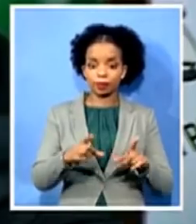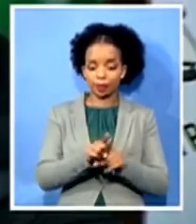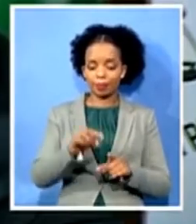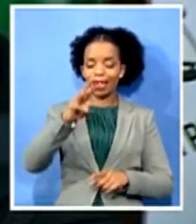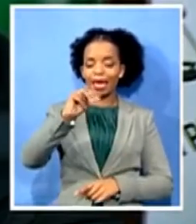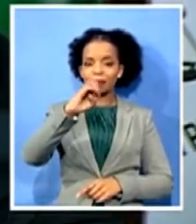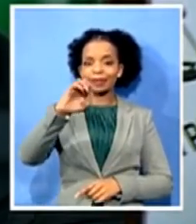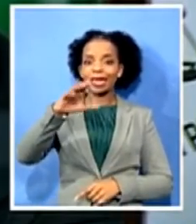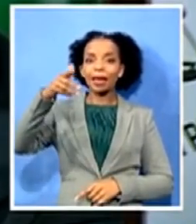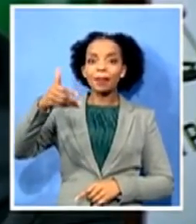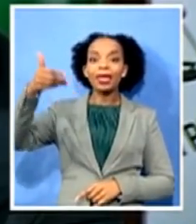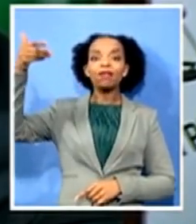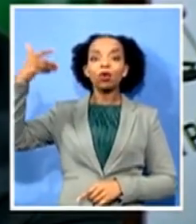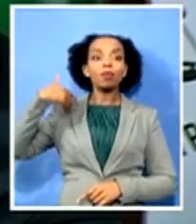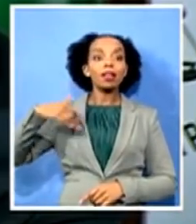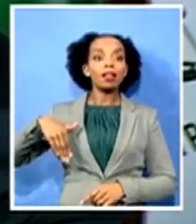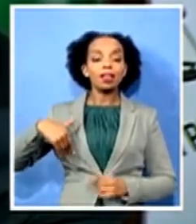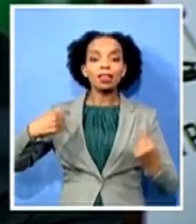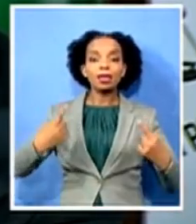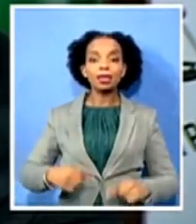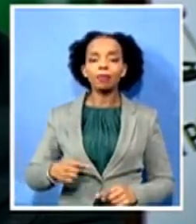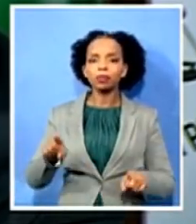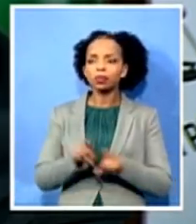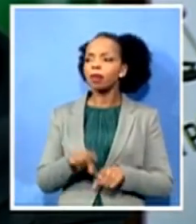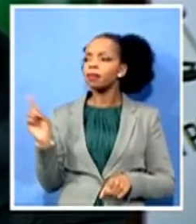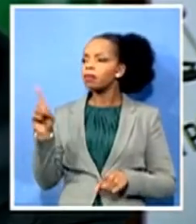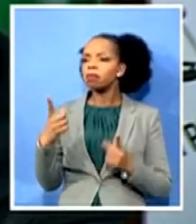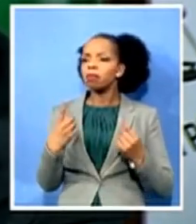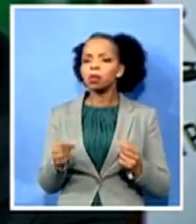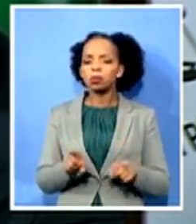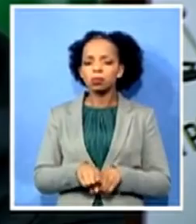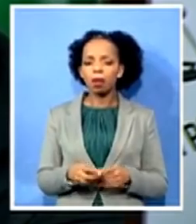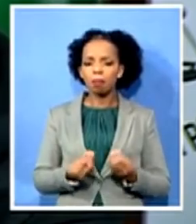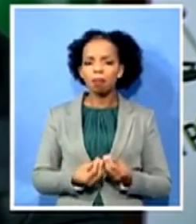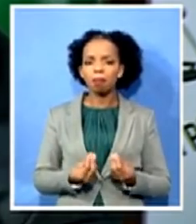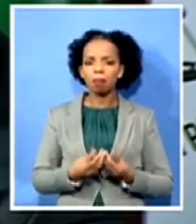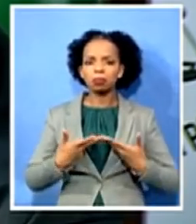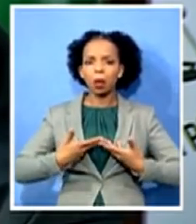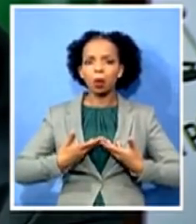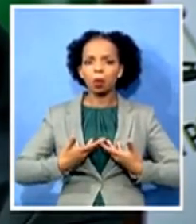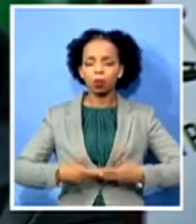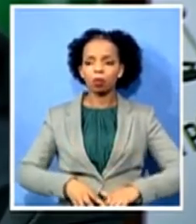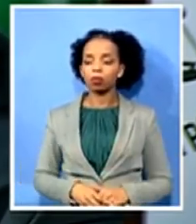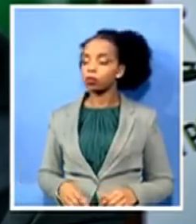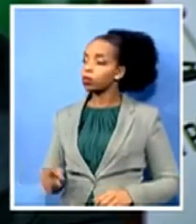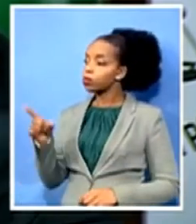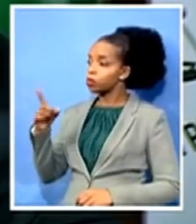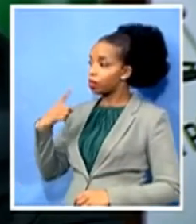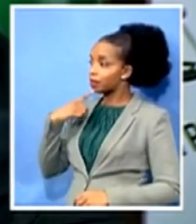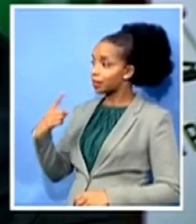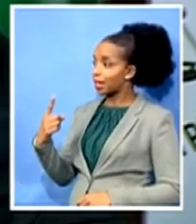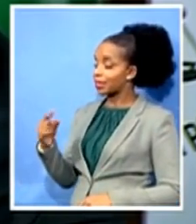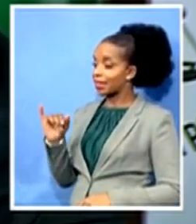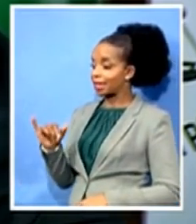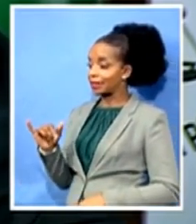But I thought you also said, he said, doing things that way was what was provided for in the Housing